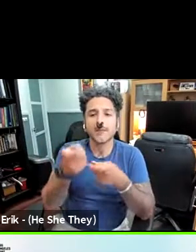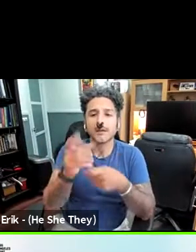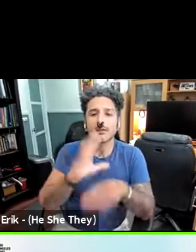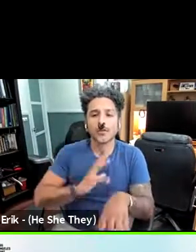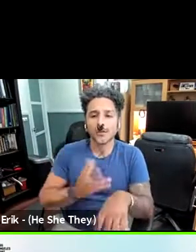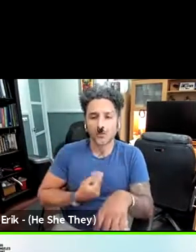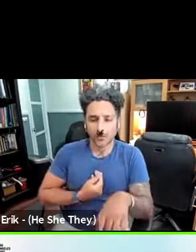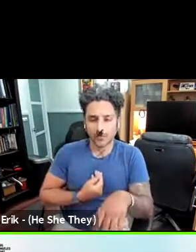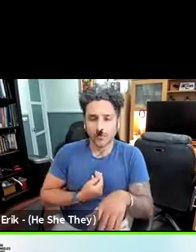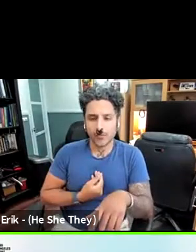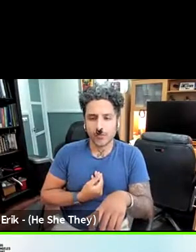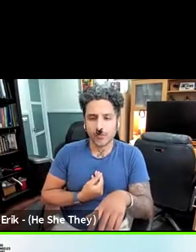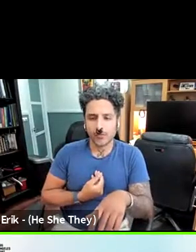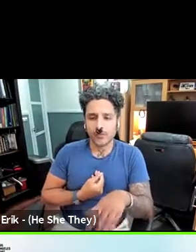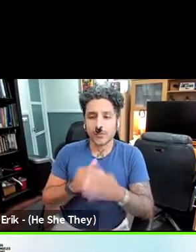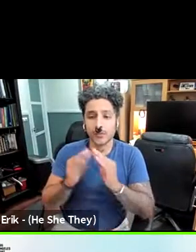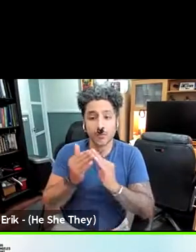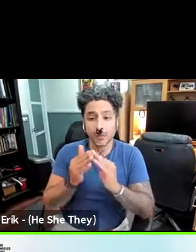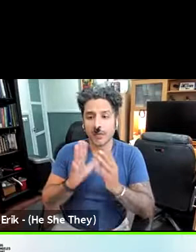parent?